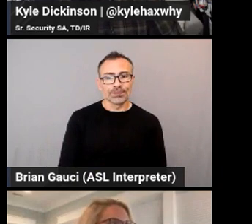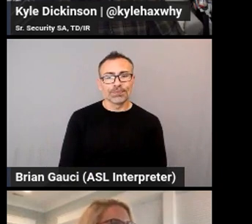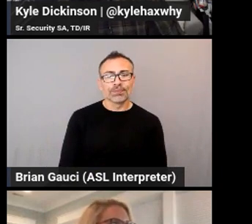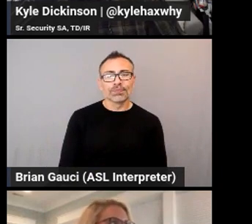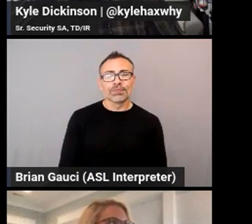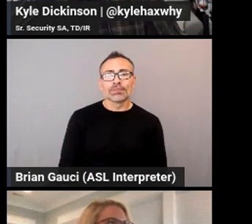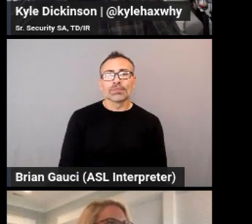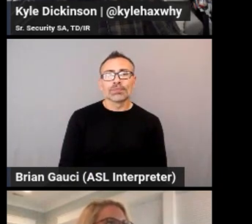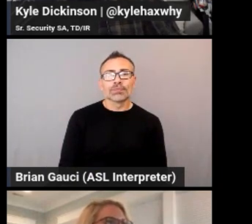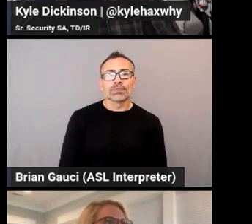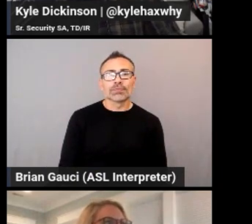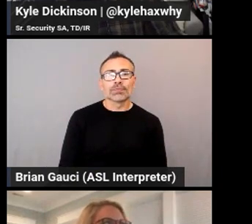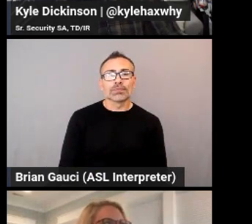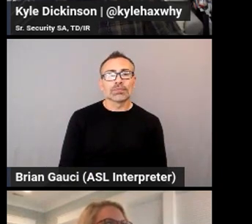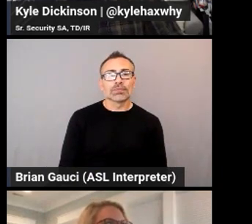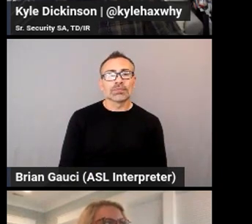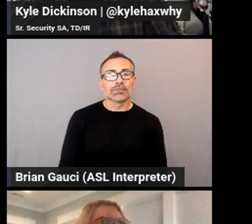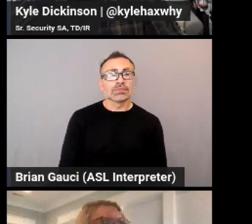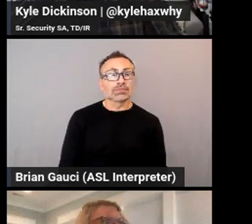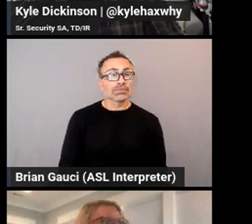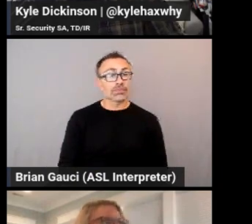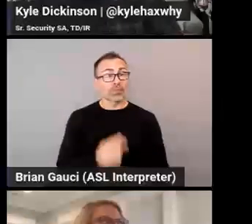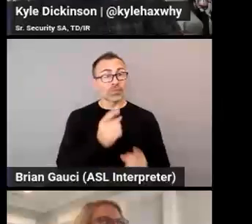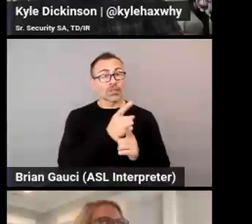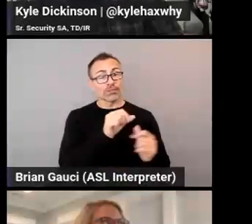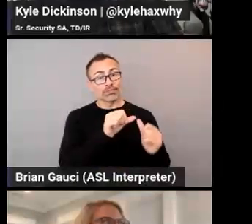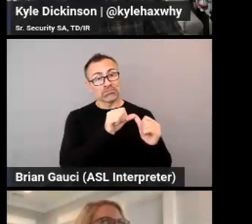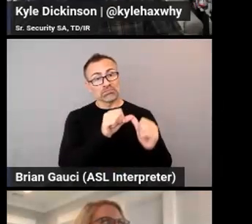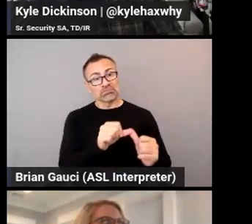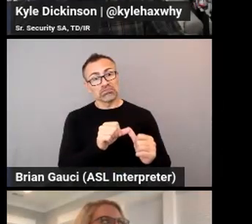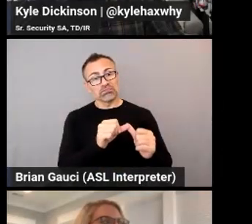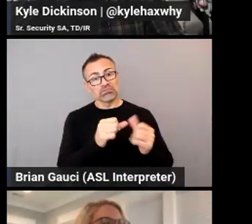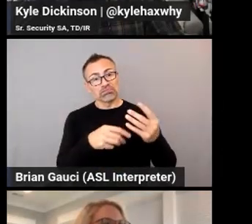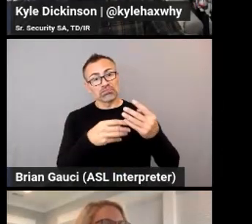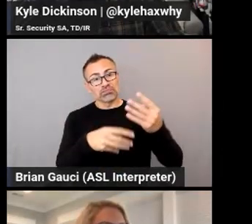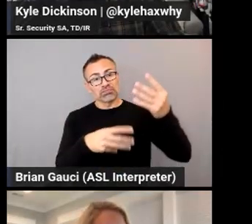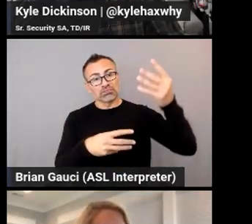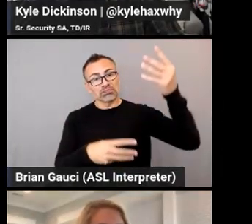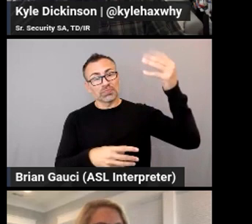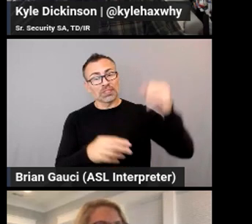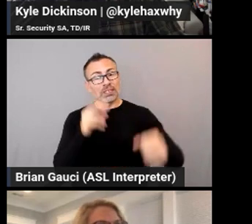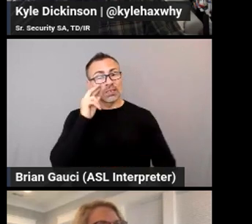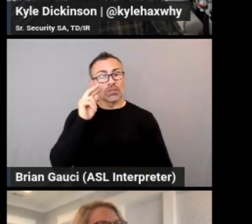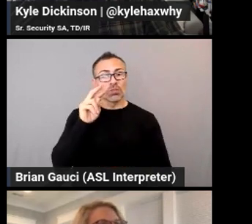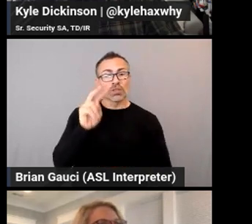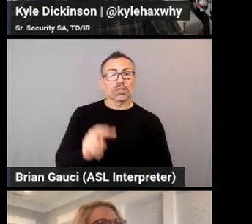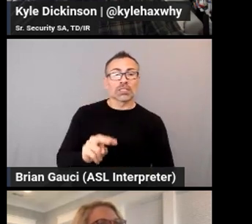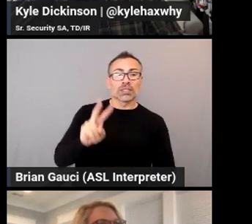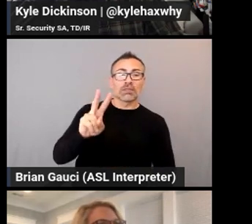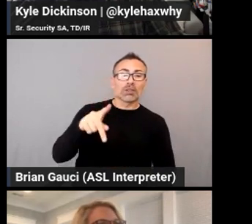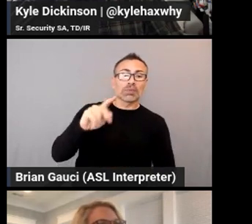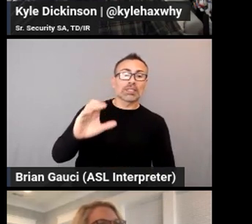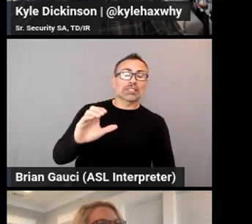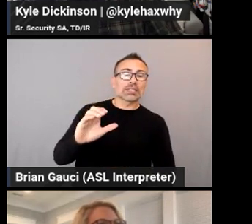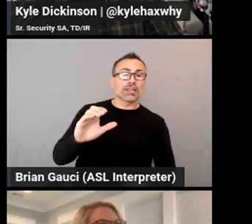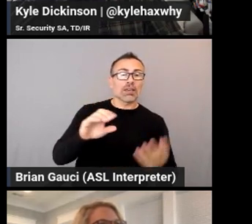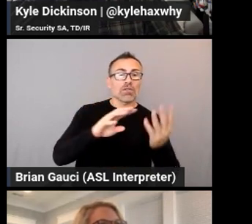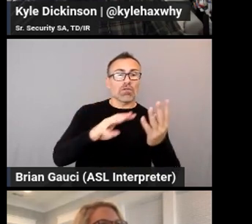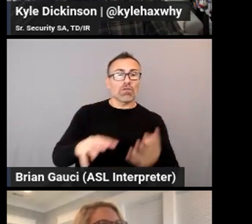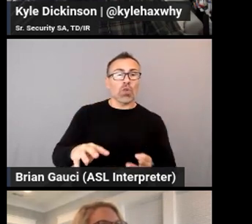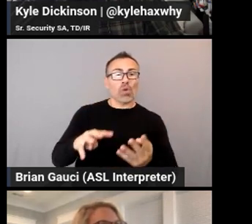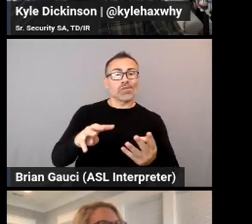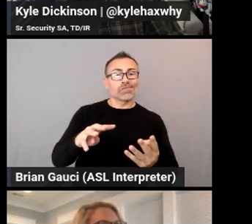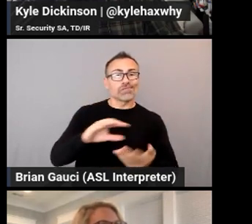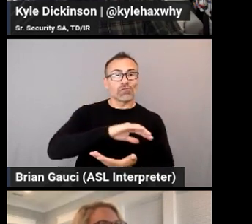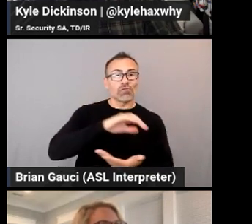So as we kind of keep going down, you could look at the VPC flow volume. And